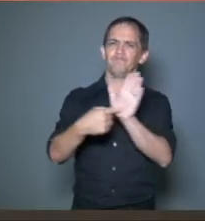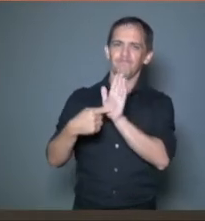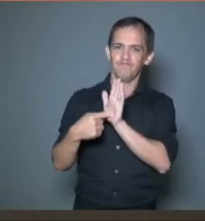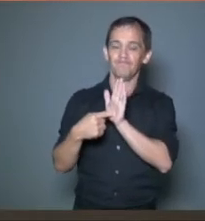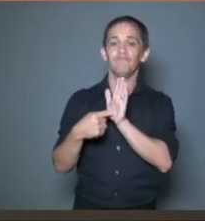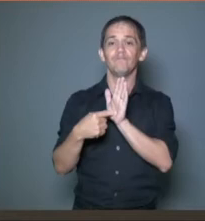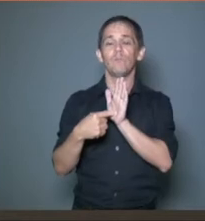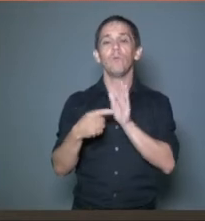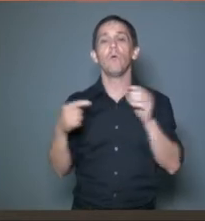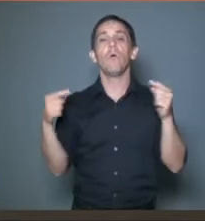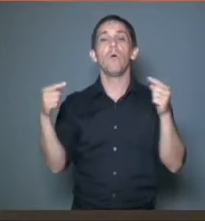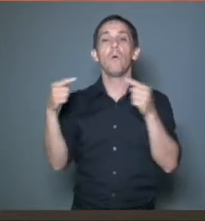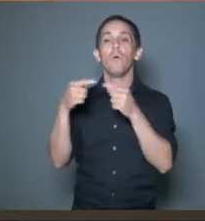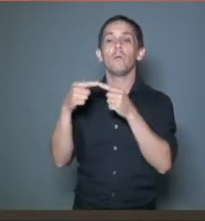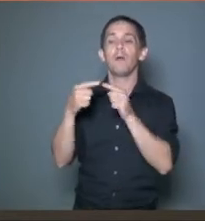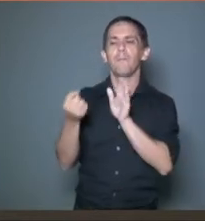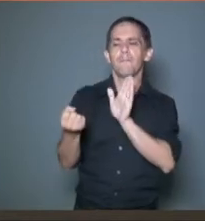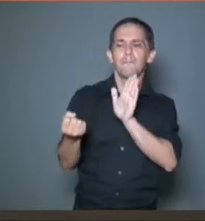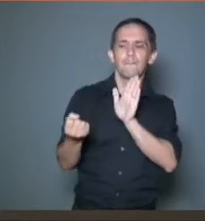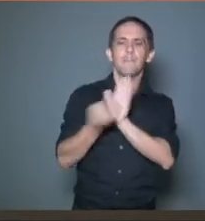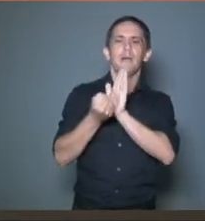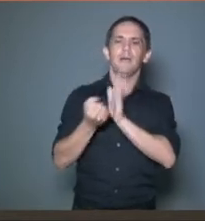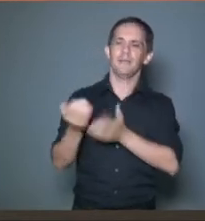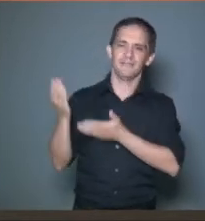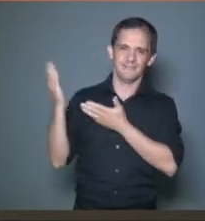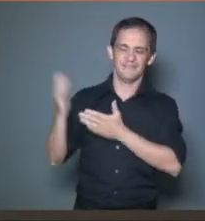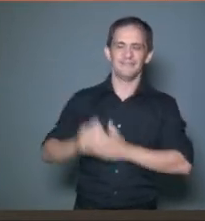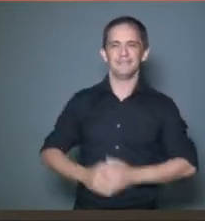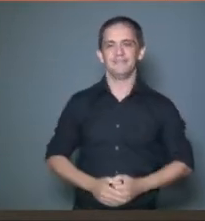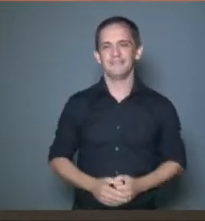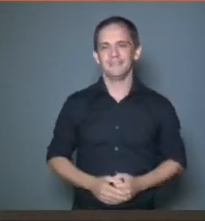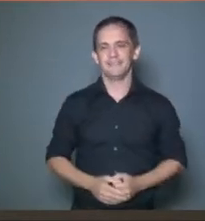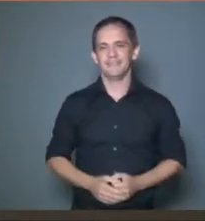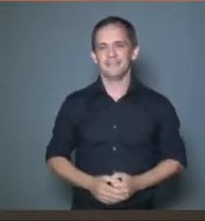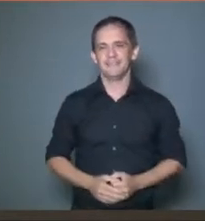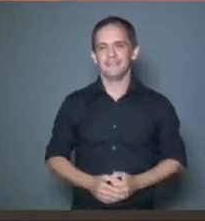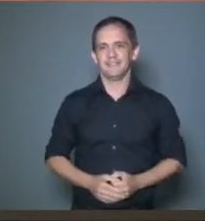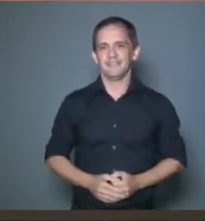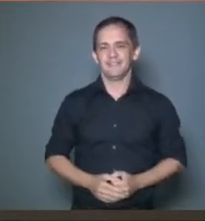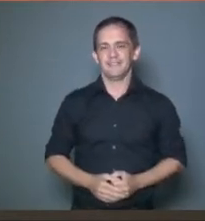So this video shows you what we want with this new brand.